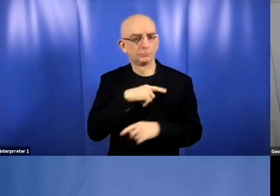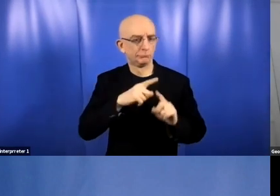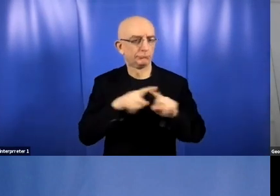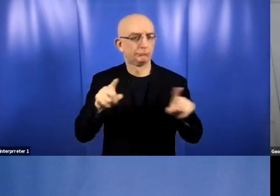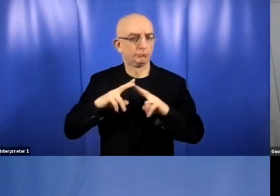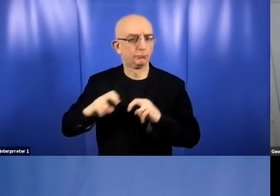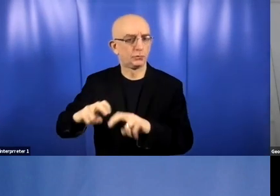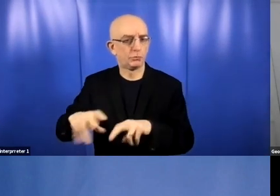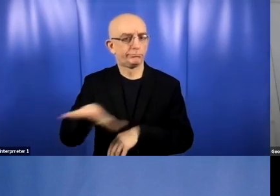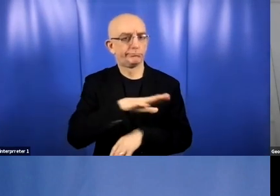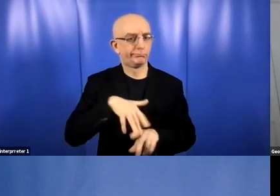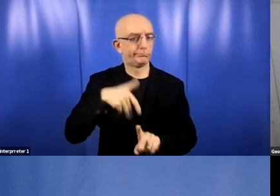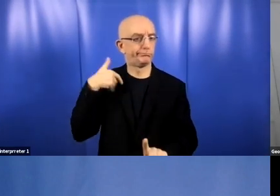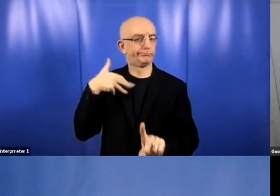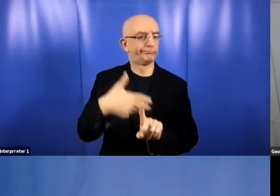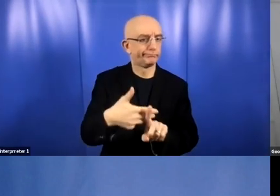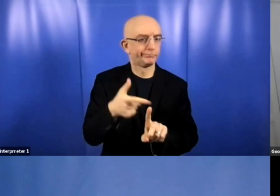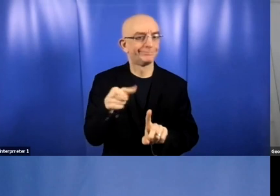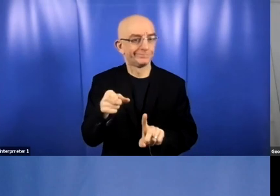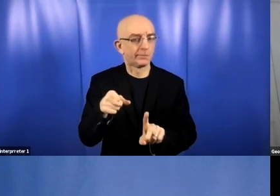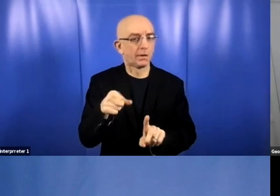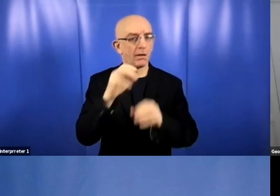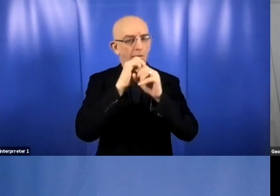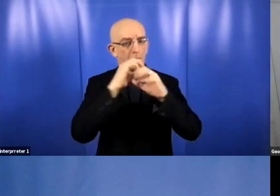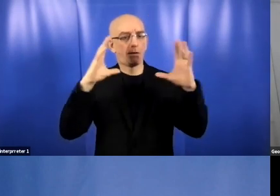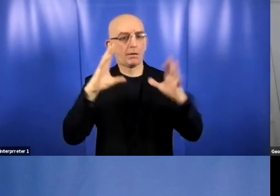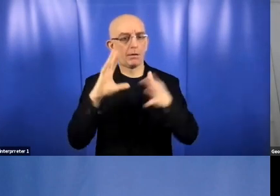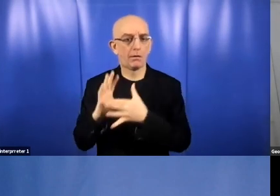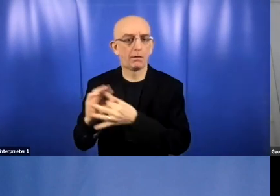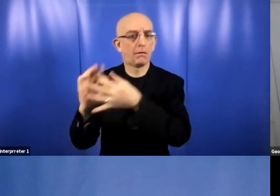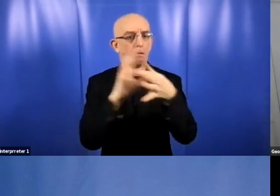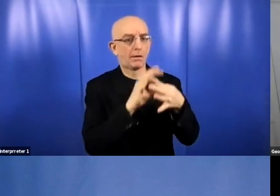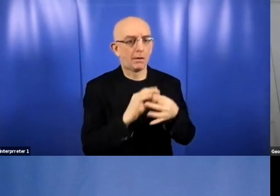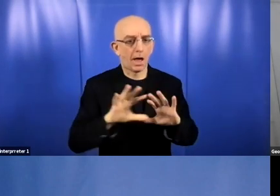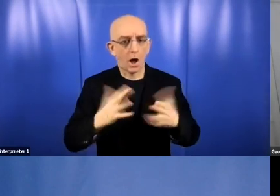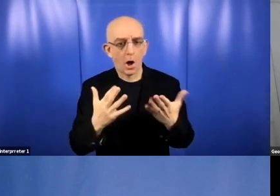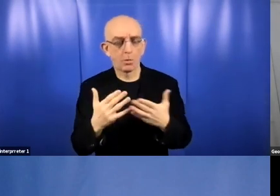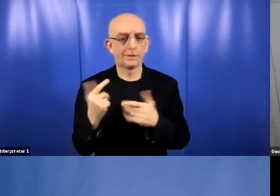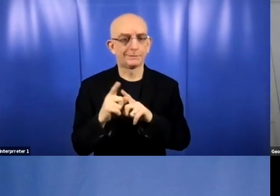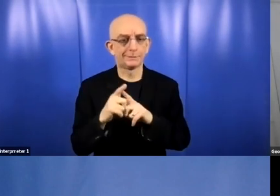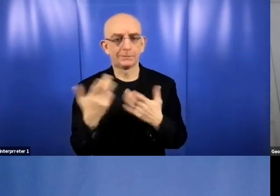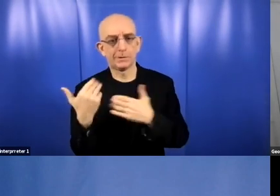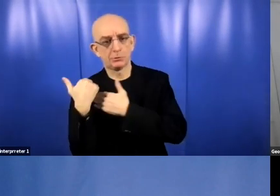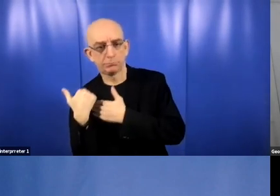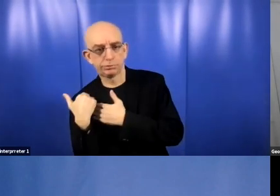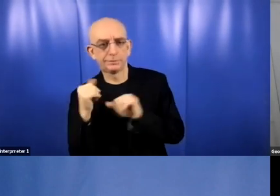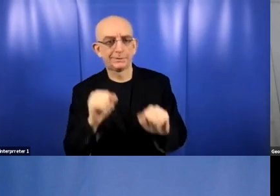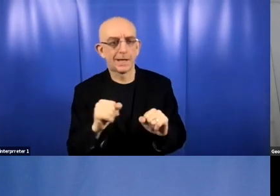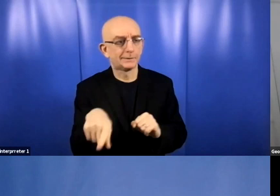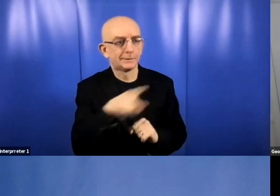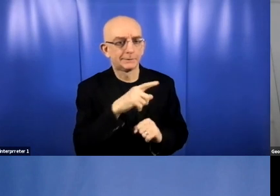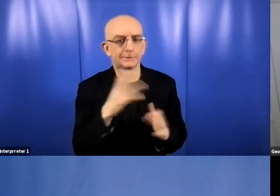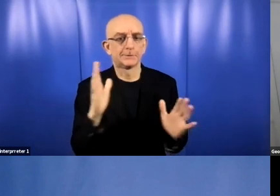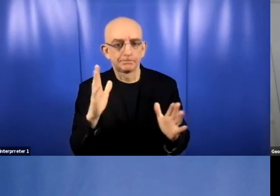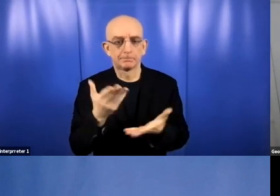also need everyone to play their part, that whole of society response concept. Could you now reflect for us some of the